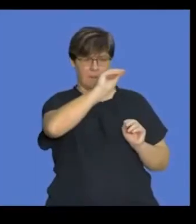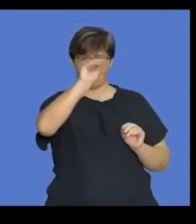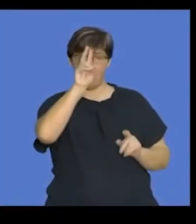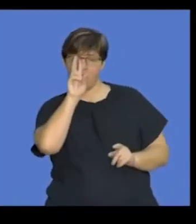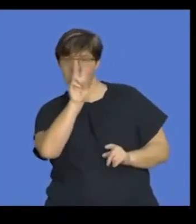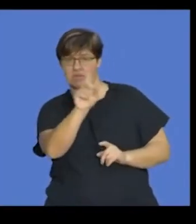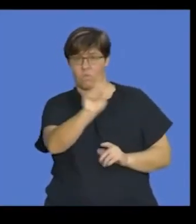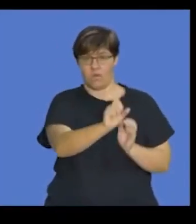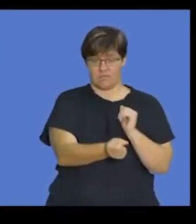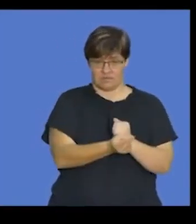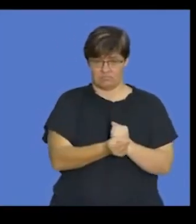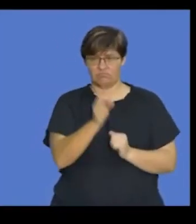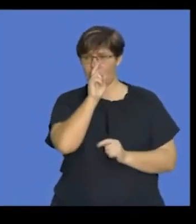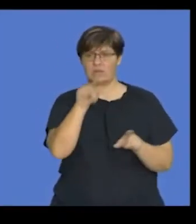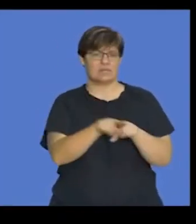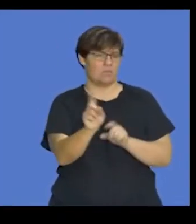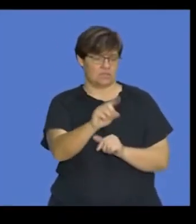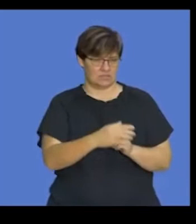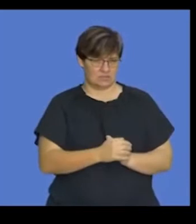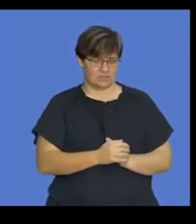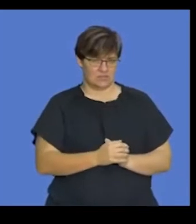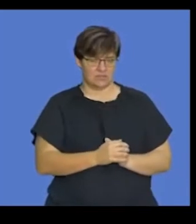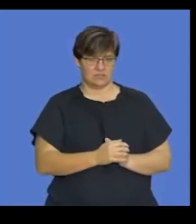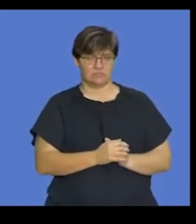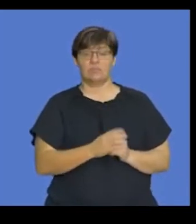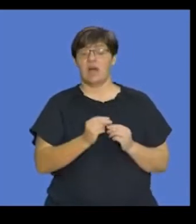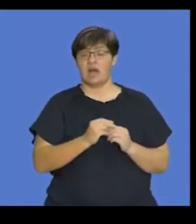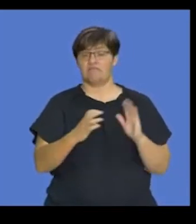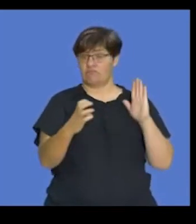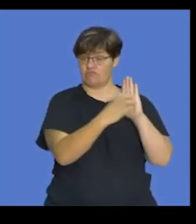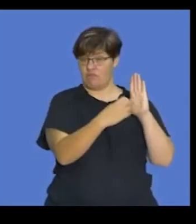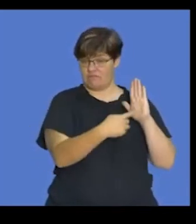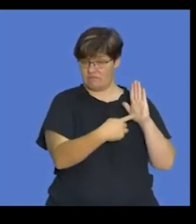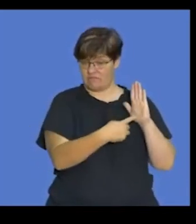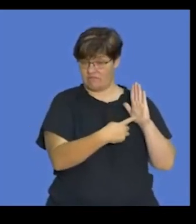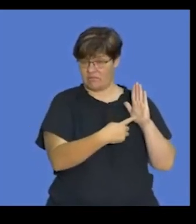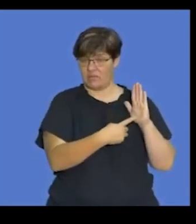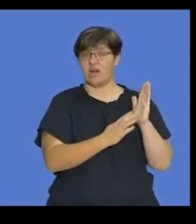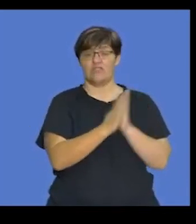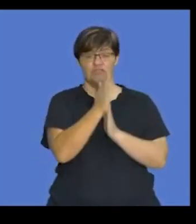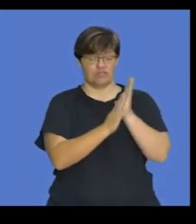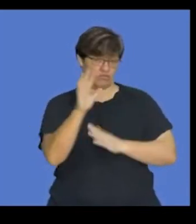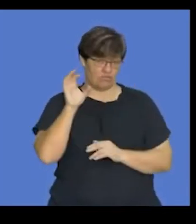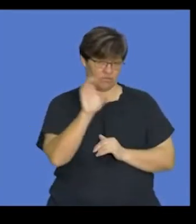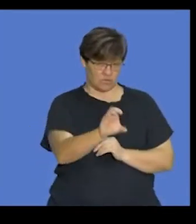like. So we get a graph that looks like this. We have a graph of frictional force on a horizontally